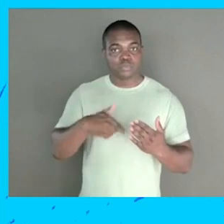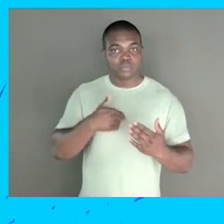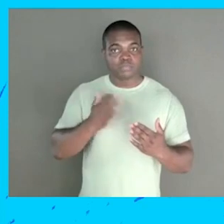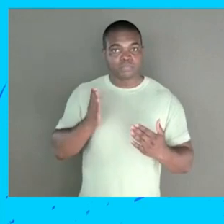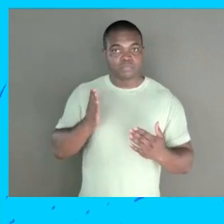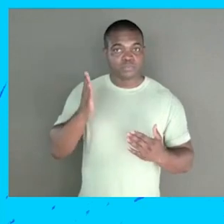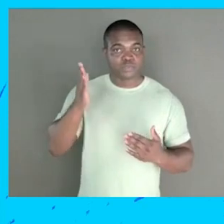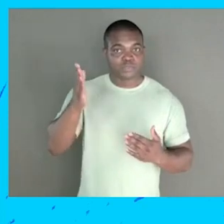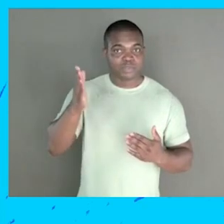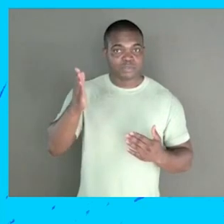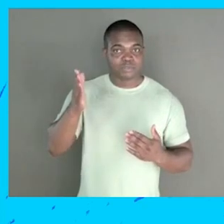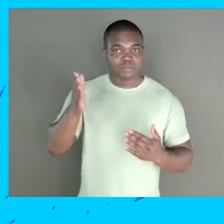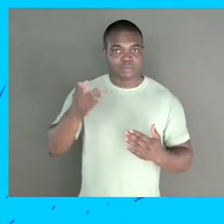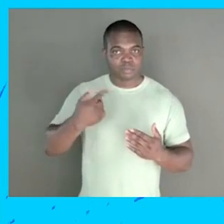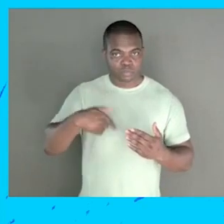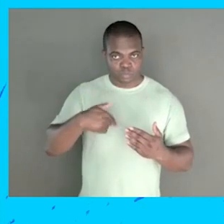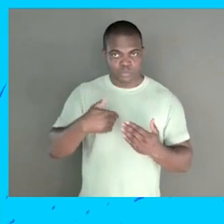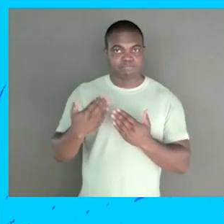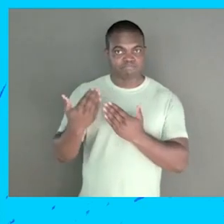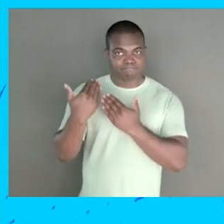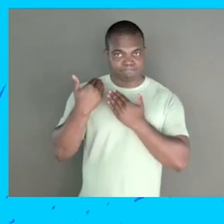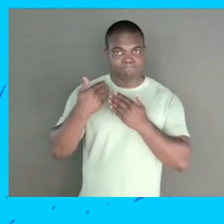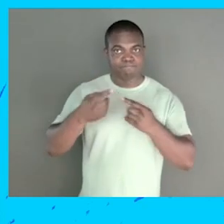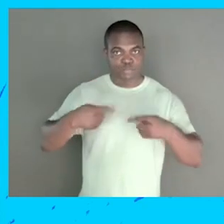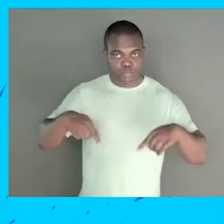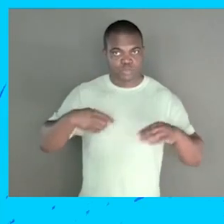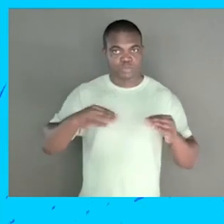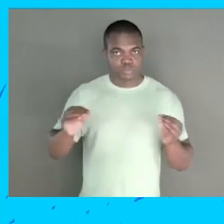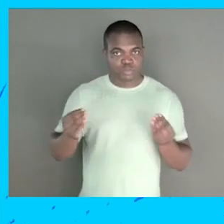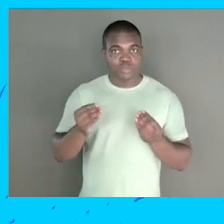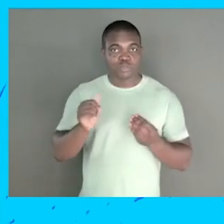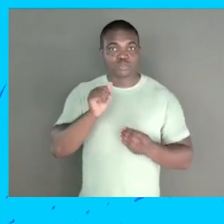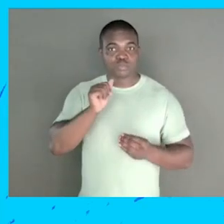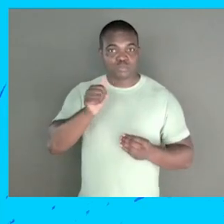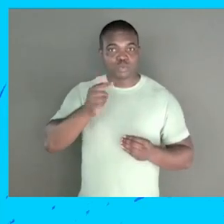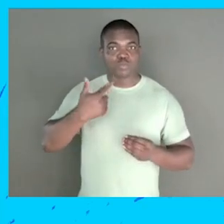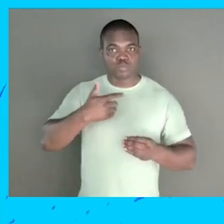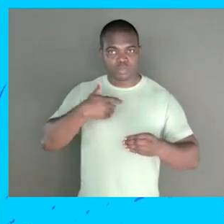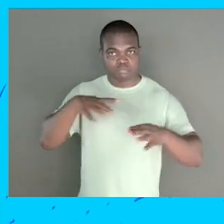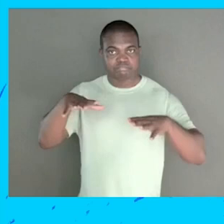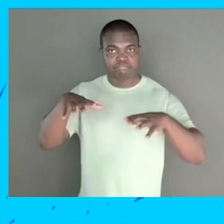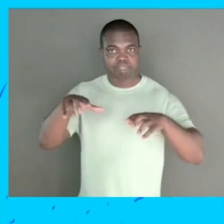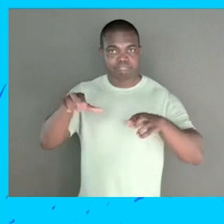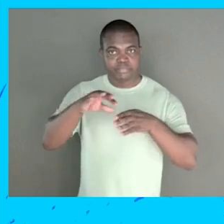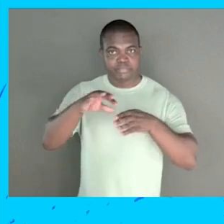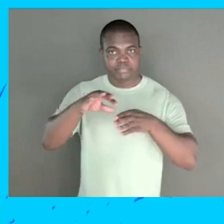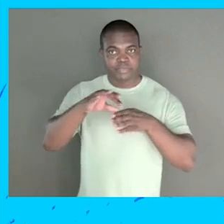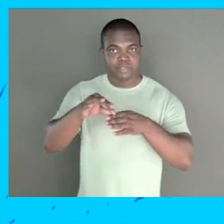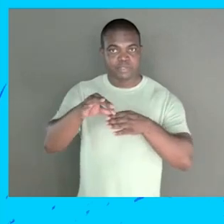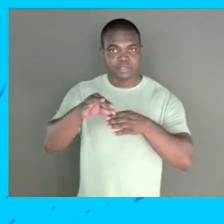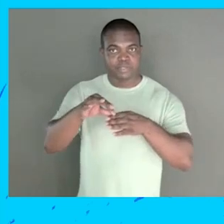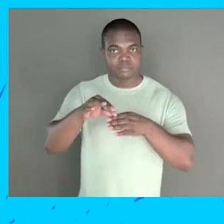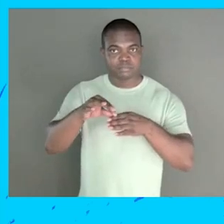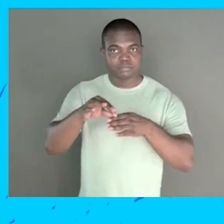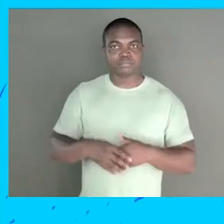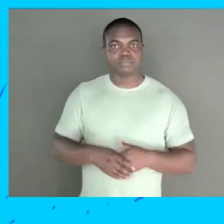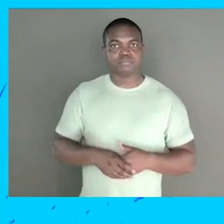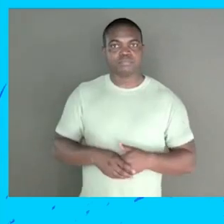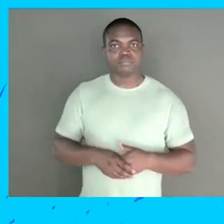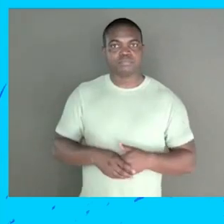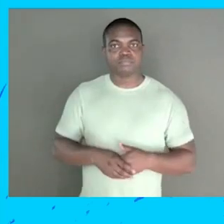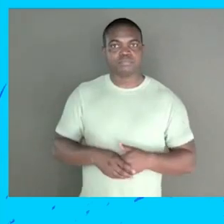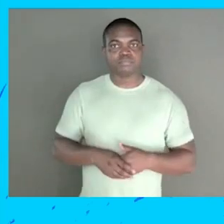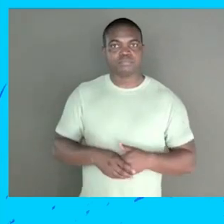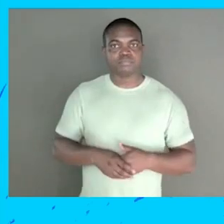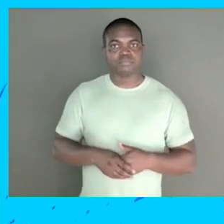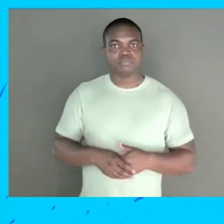watch you throw away and lose it. Dear world leaders, don't you hear our cries and pleas for